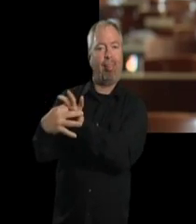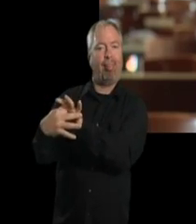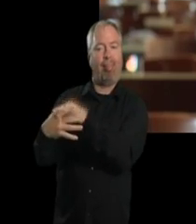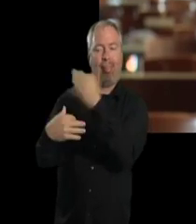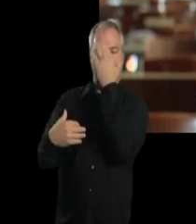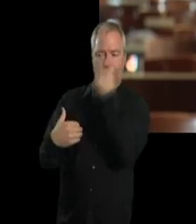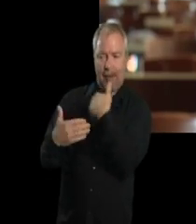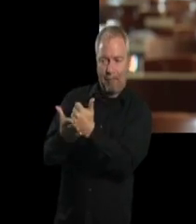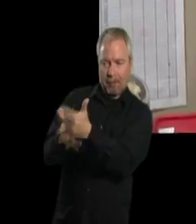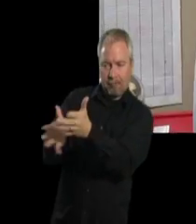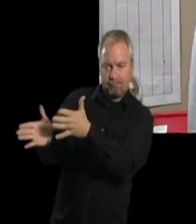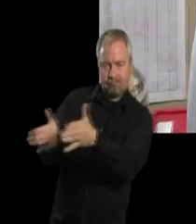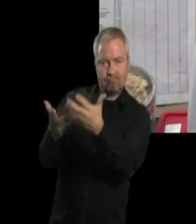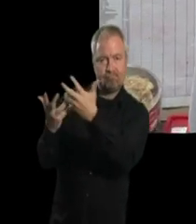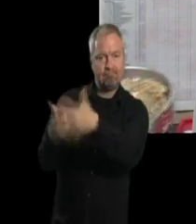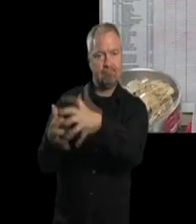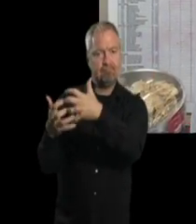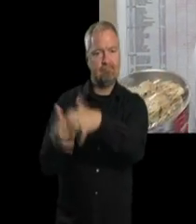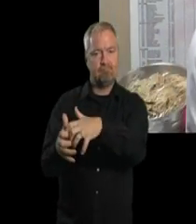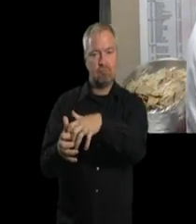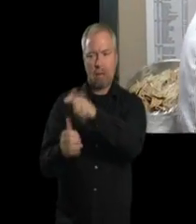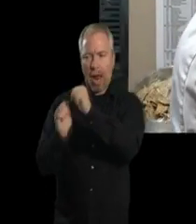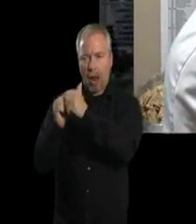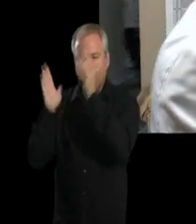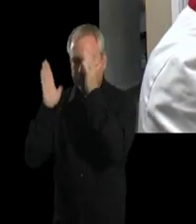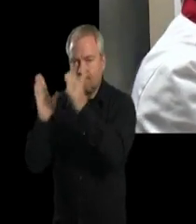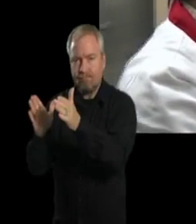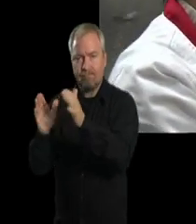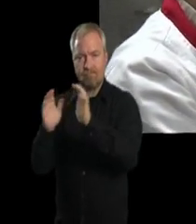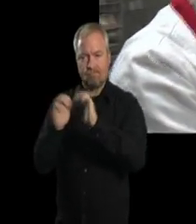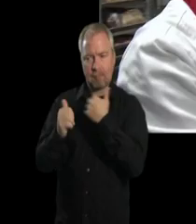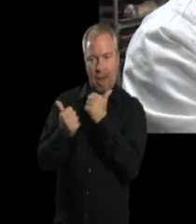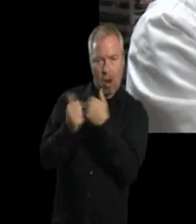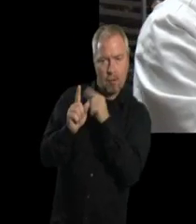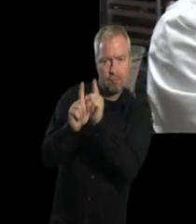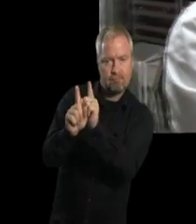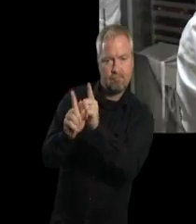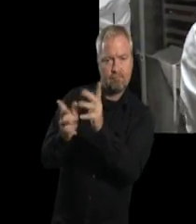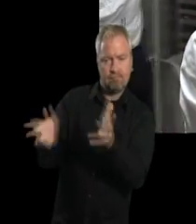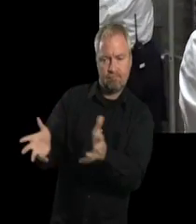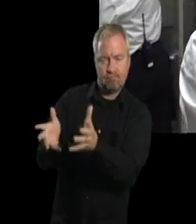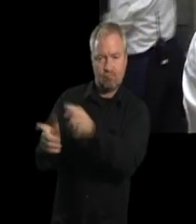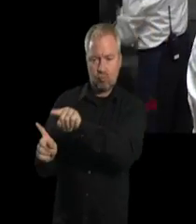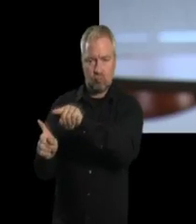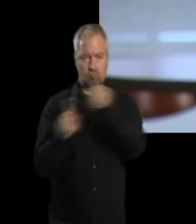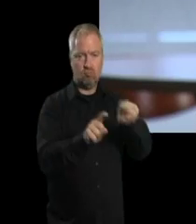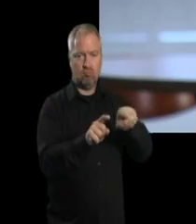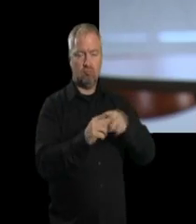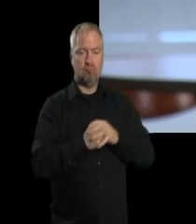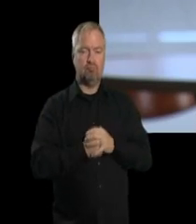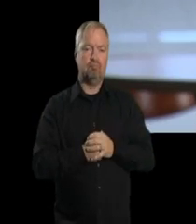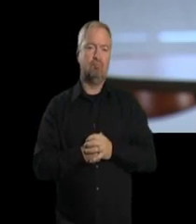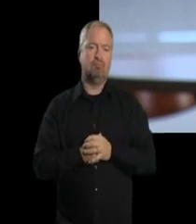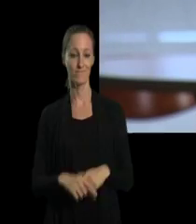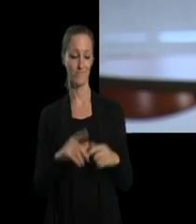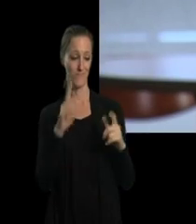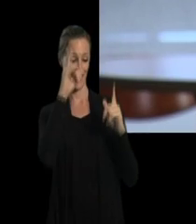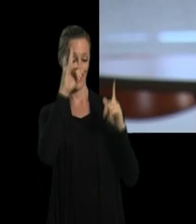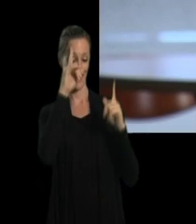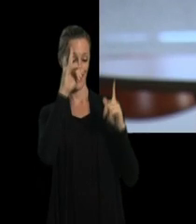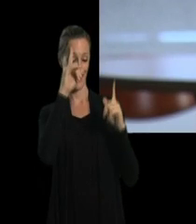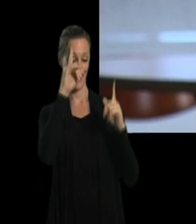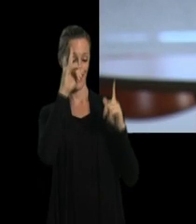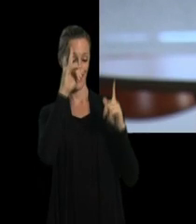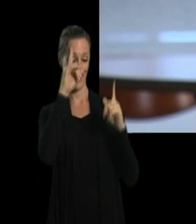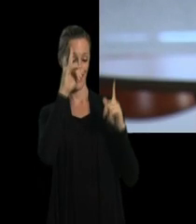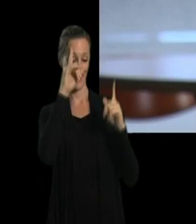real easy with him. You know, how to stay organized, how to stay focused, how to coach him and get him from point A to point B. You know, the bar is up here, and